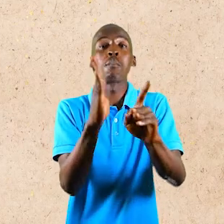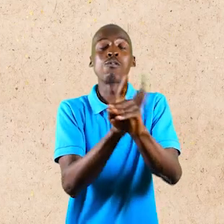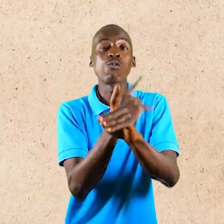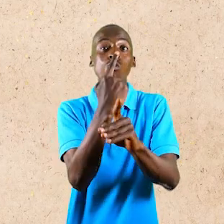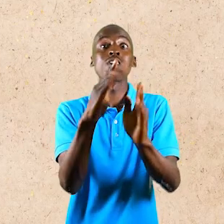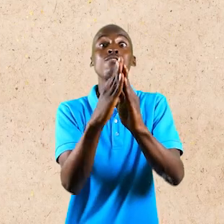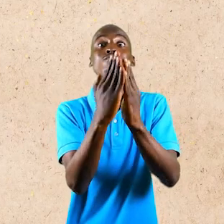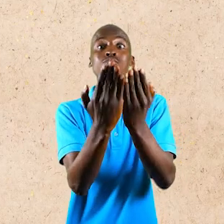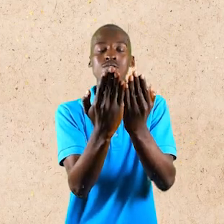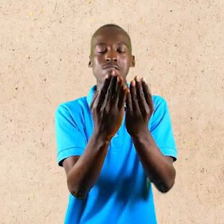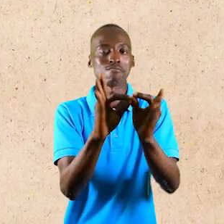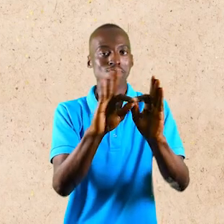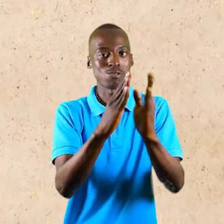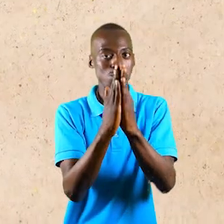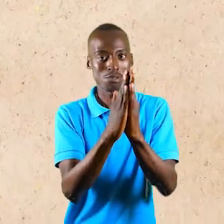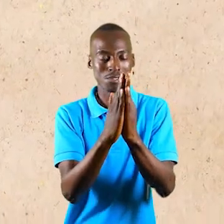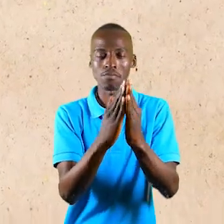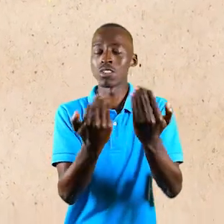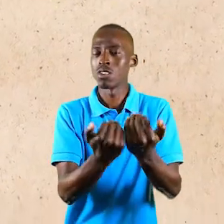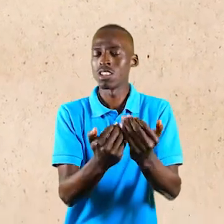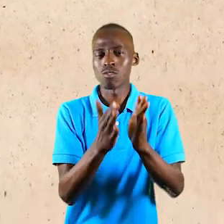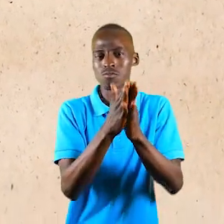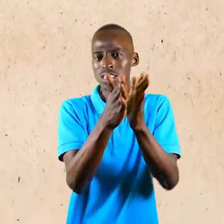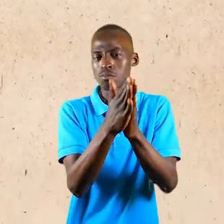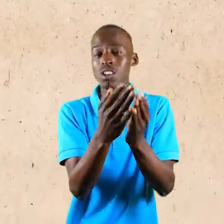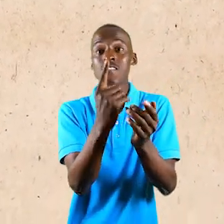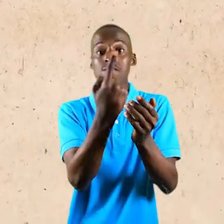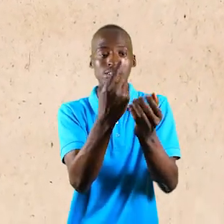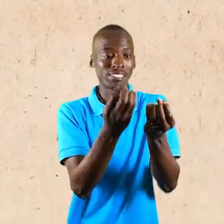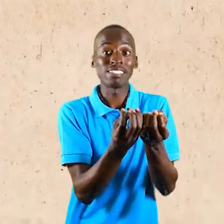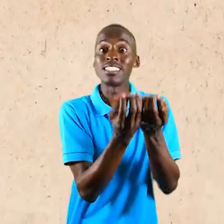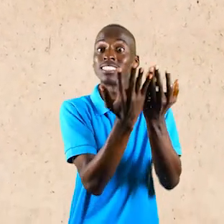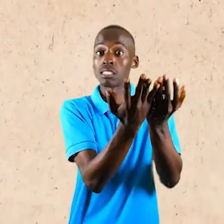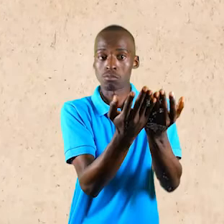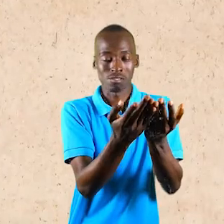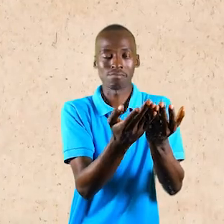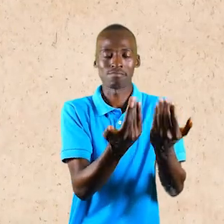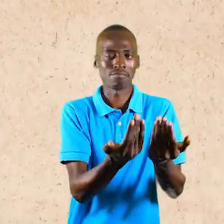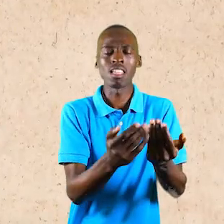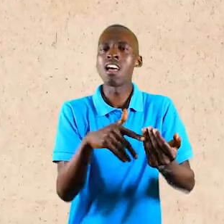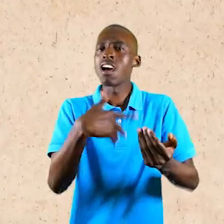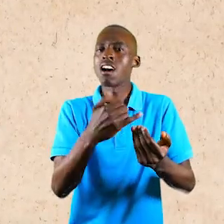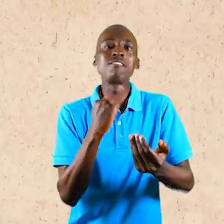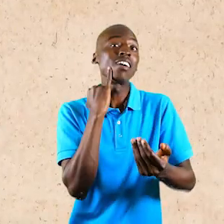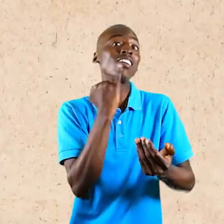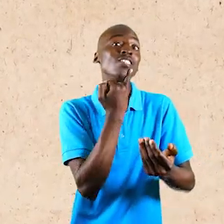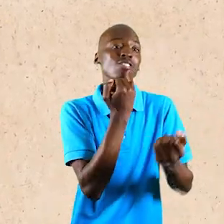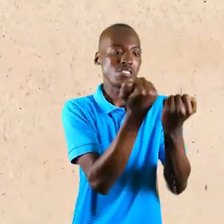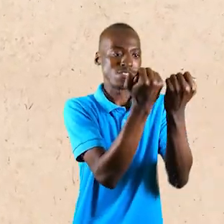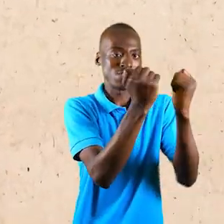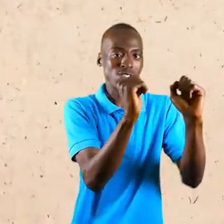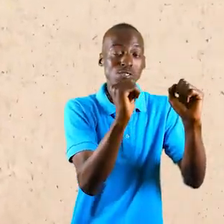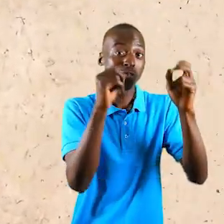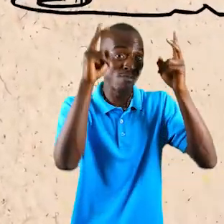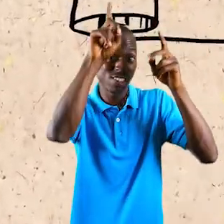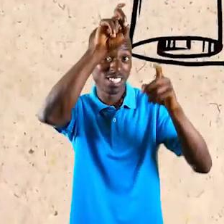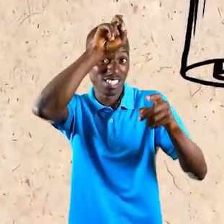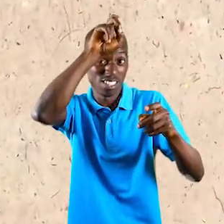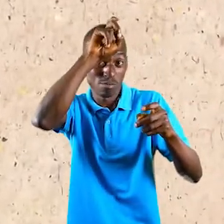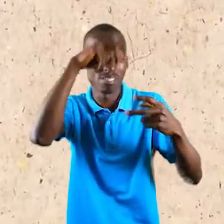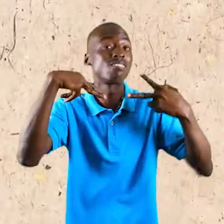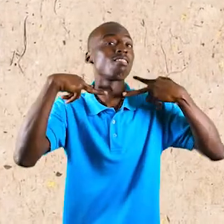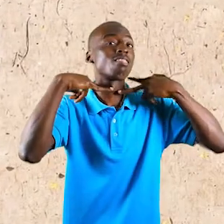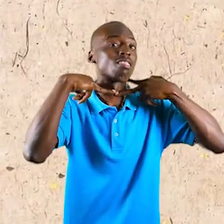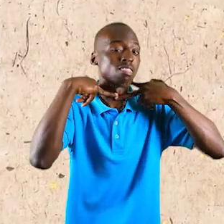as one coherent story. We're just going to cover the book of 1 Samuel in this video. So after Israel was rescued from slavery in Egypt, they